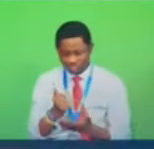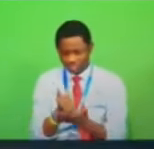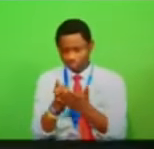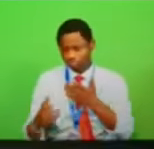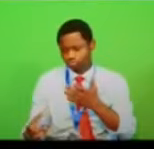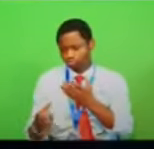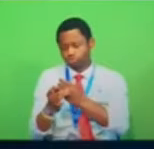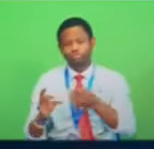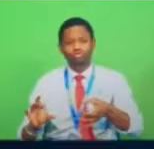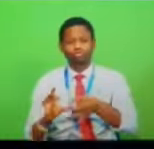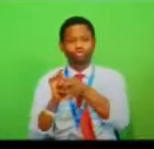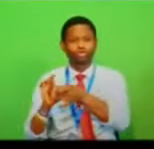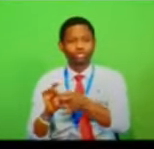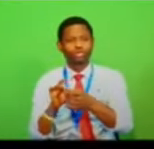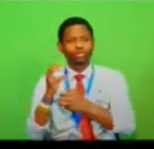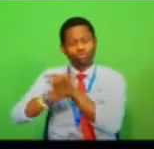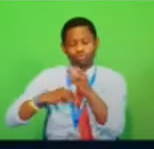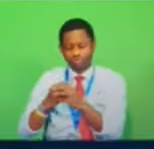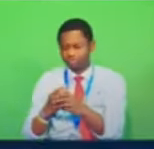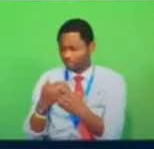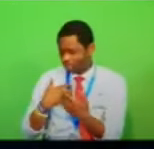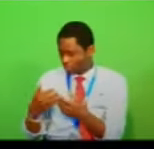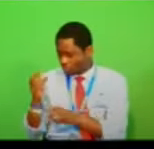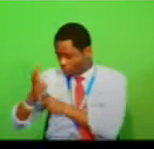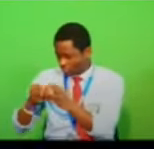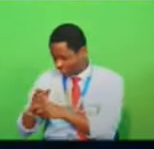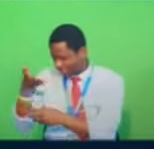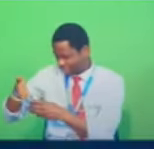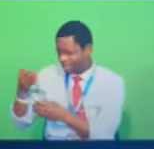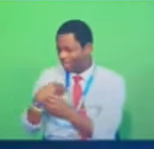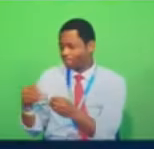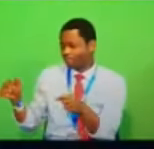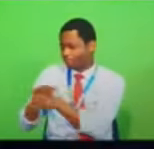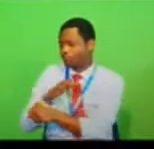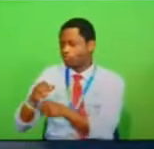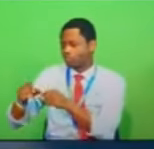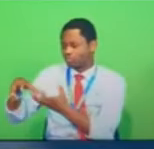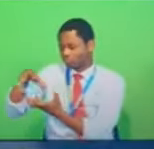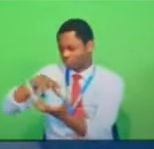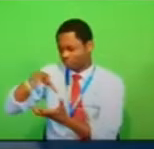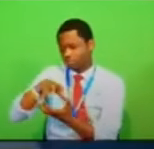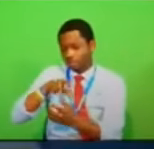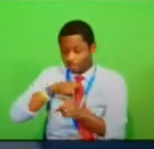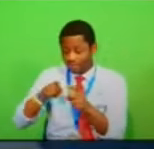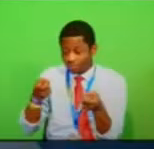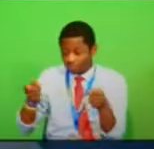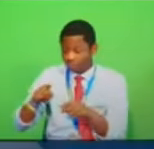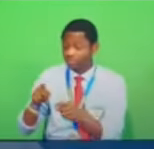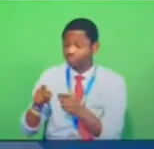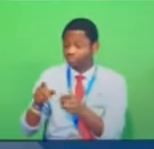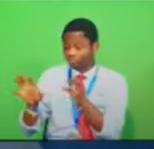world, that is often plagued with confusion and instability, hold it together. That is when the Spirit comes, that is our belief